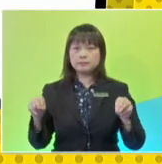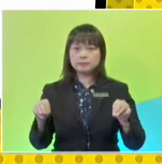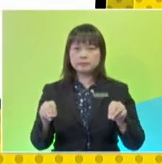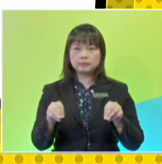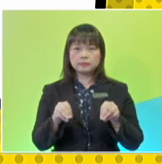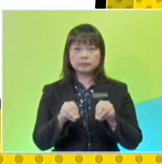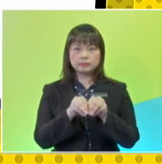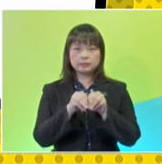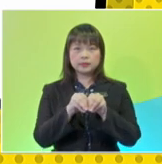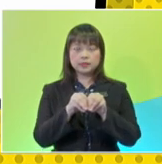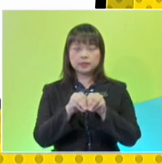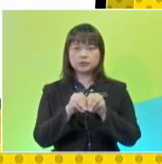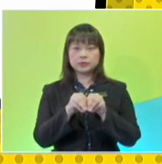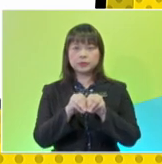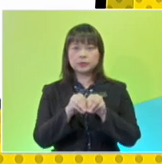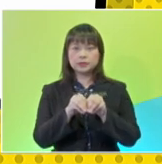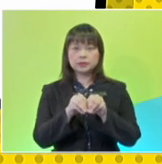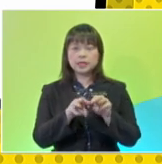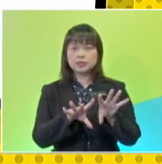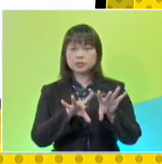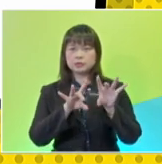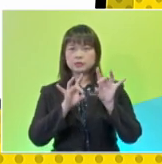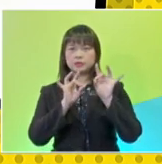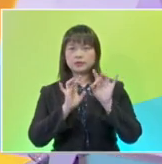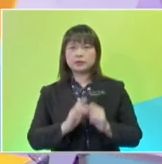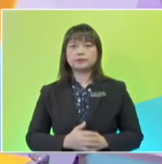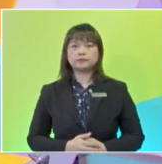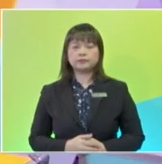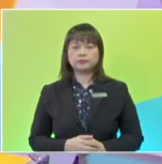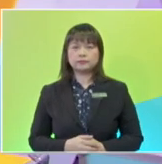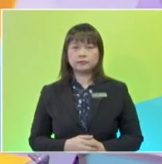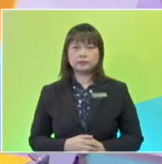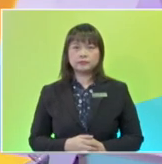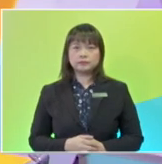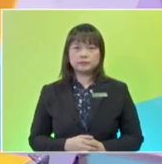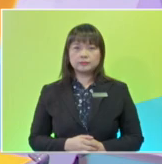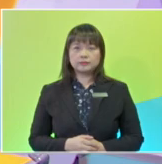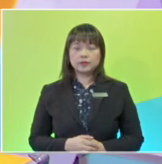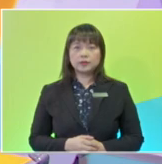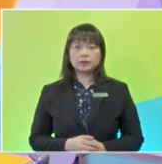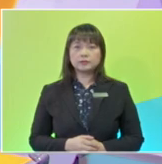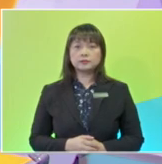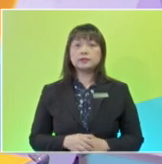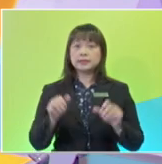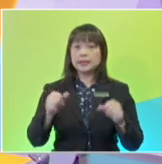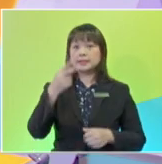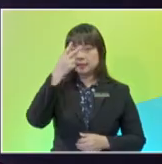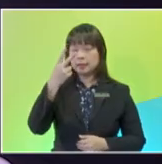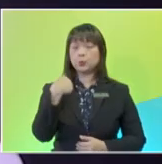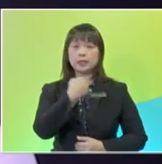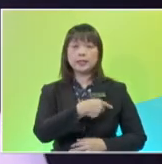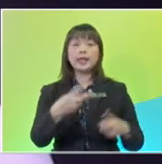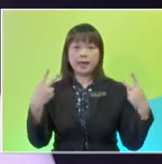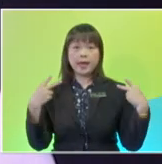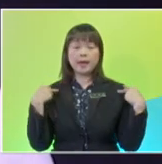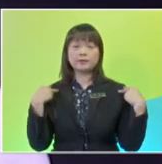attraction. Magnet. Okay, so magnetic attraction, as you see here, I have, paper clips here. Mm-hmm. You're going to put it